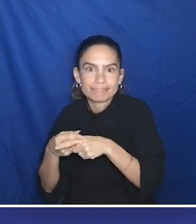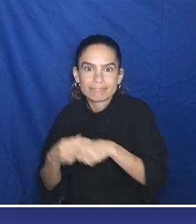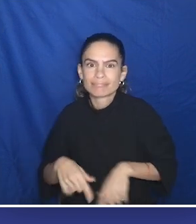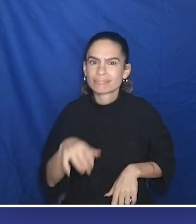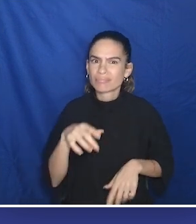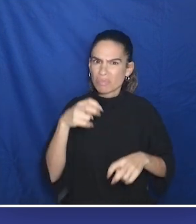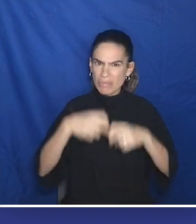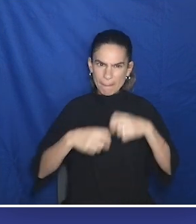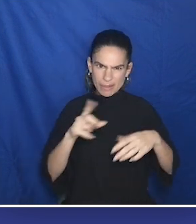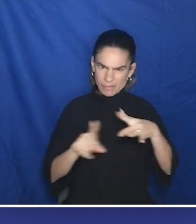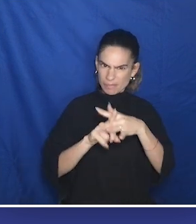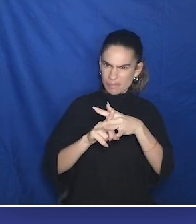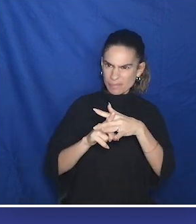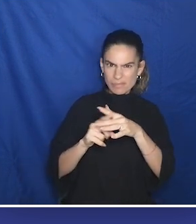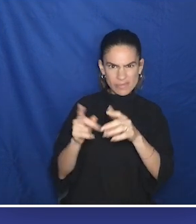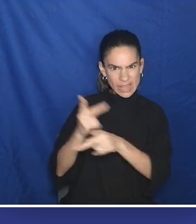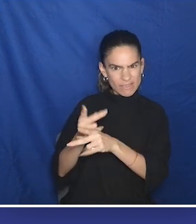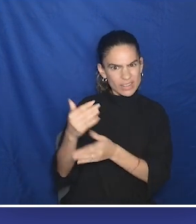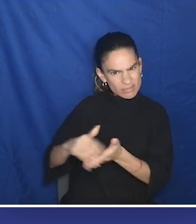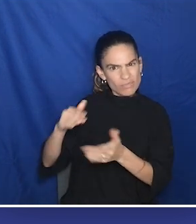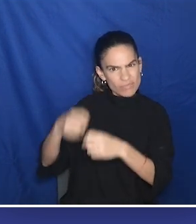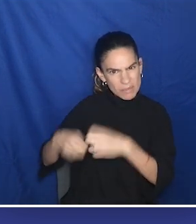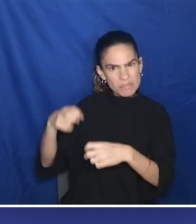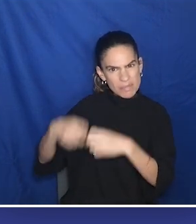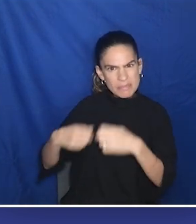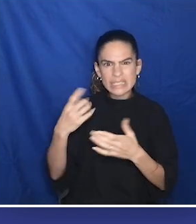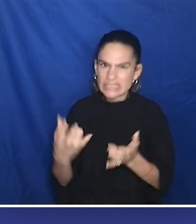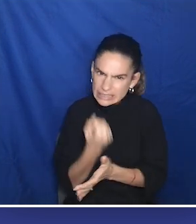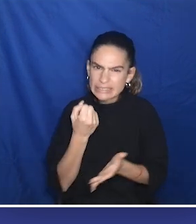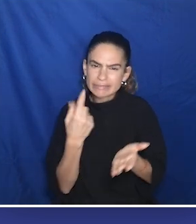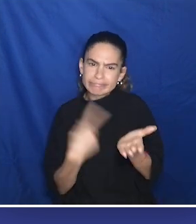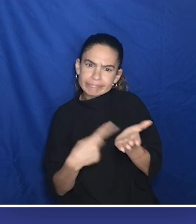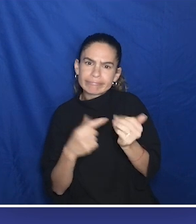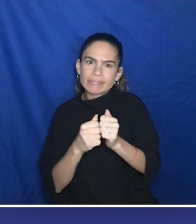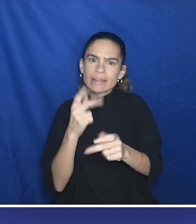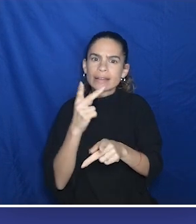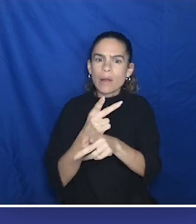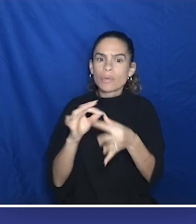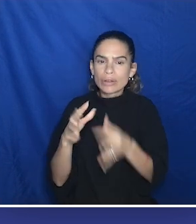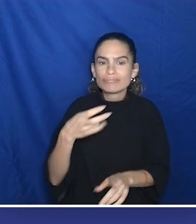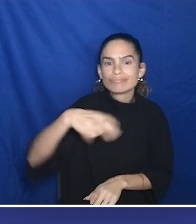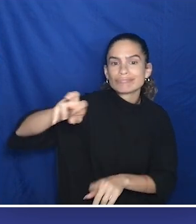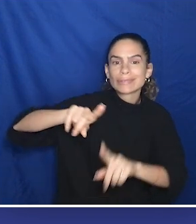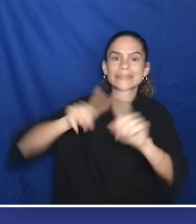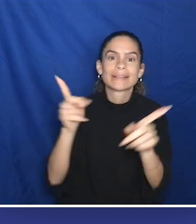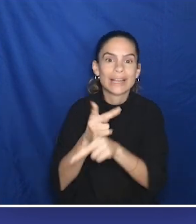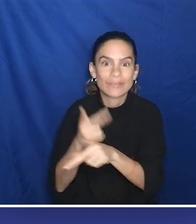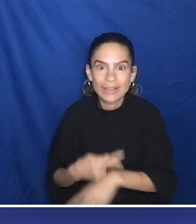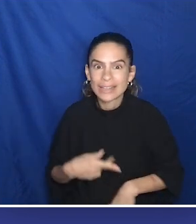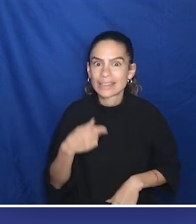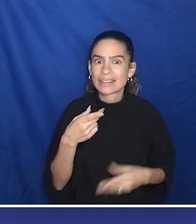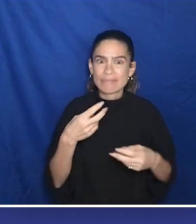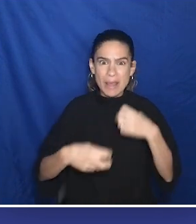If issues with a caregiver keep happening, talk with the agency's care coordinator about switching caregivers. If you